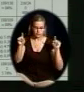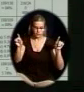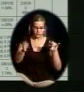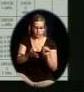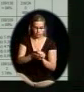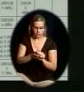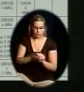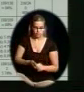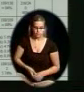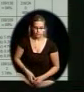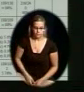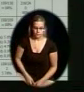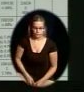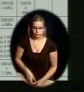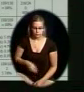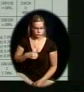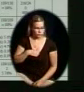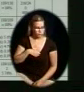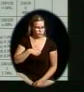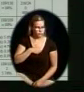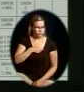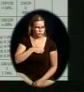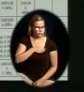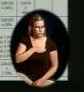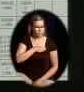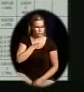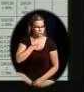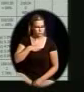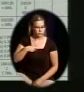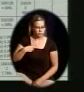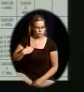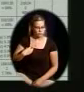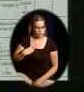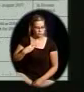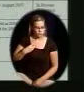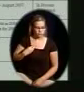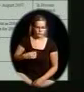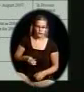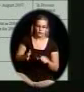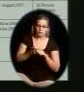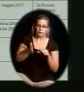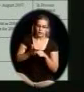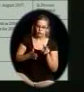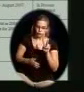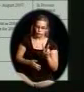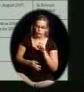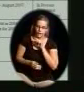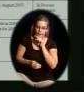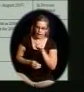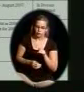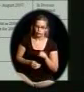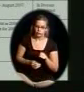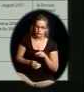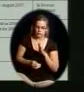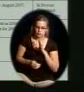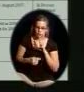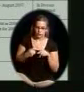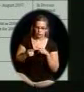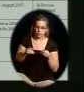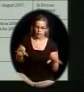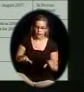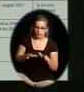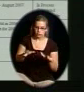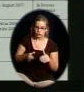that implementation. Page 2 actually gets to the